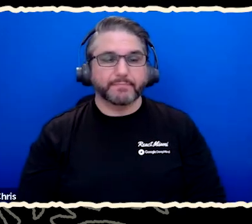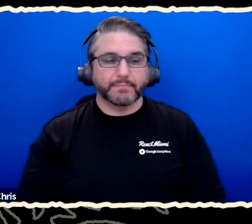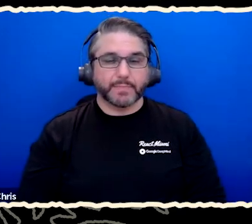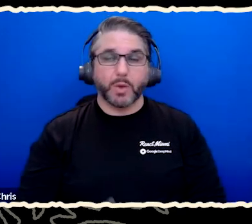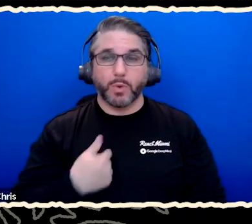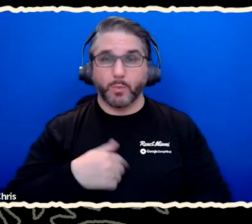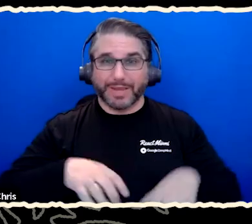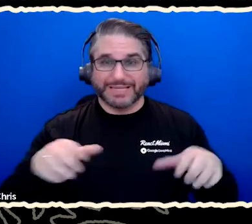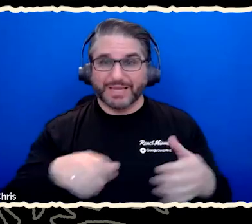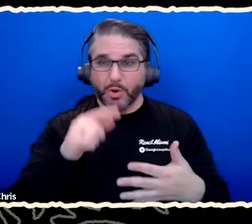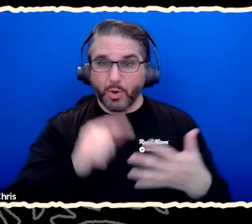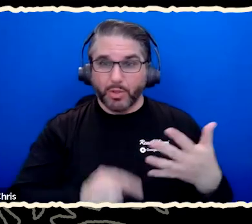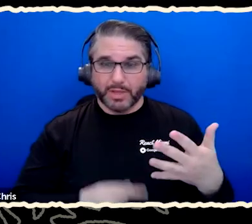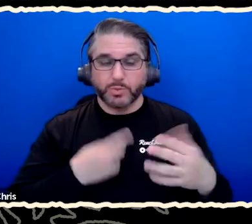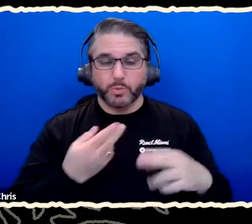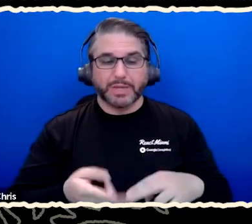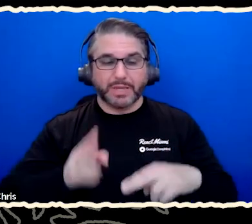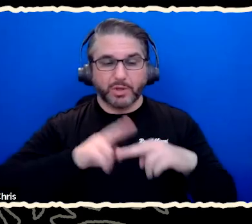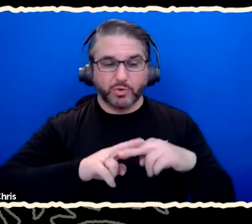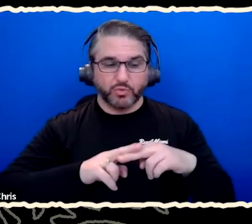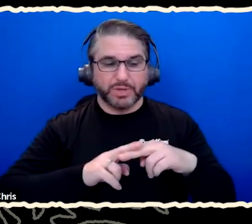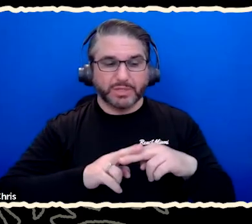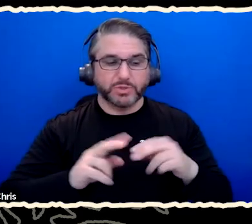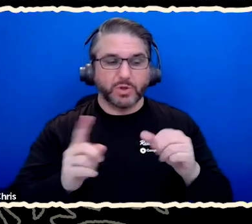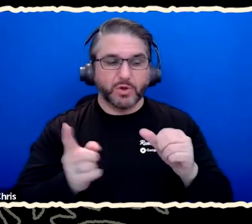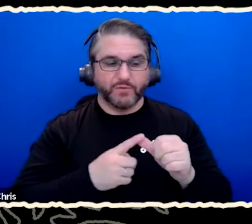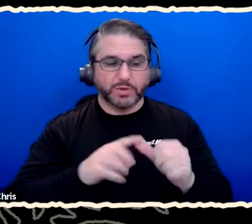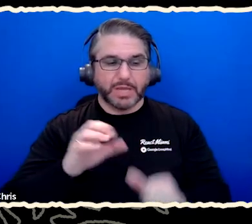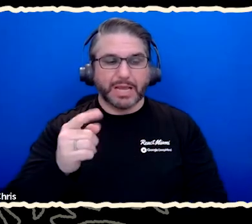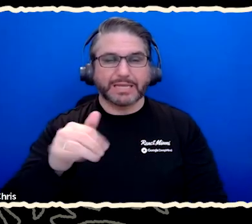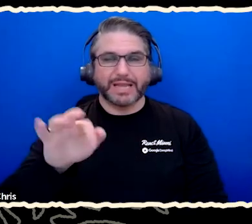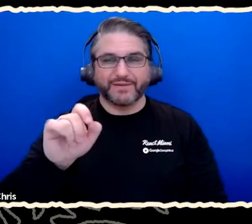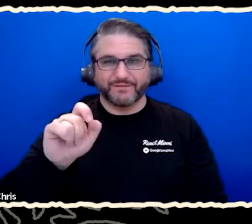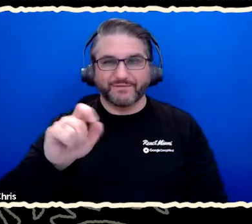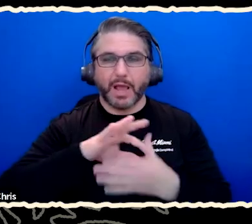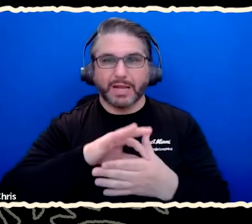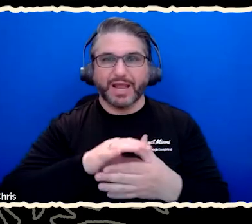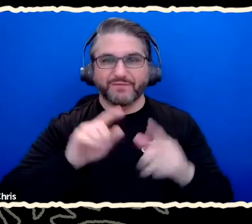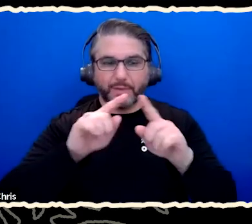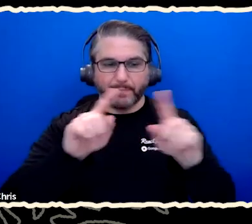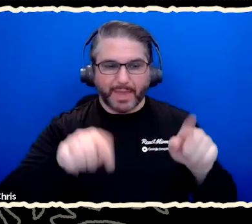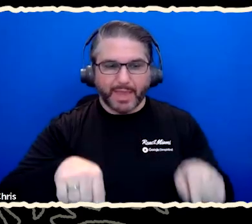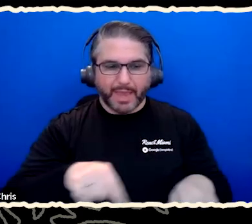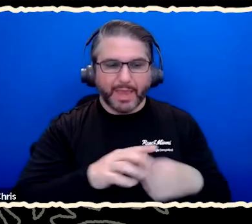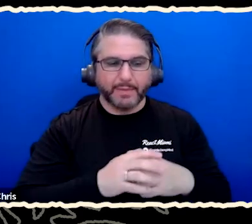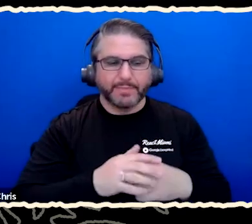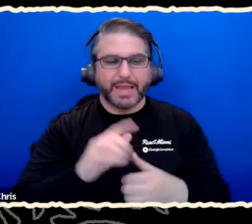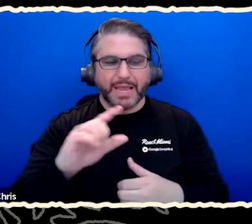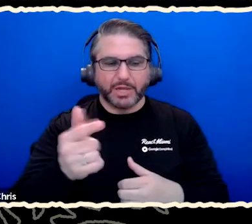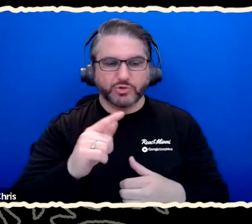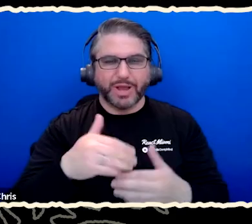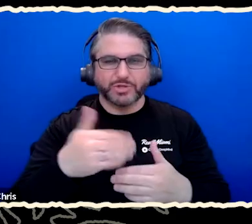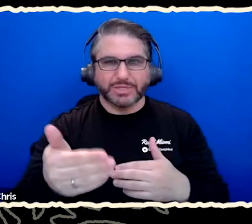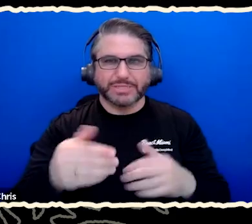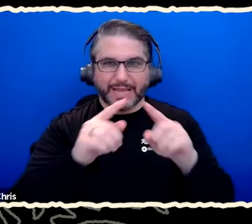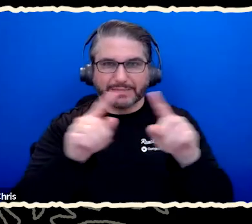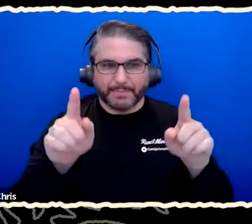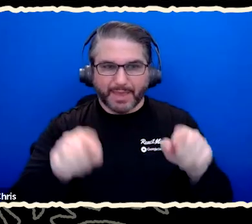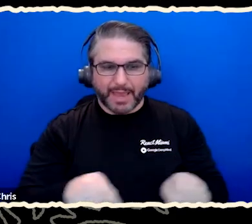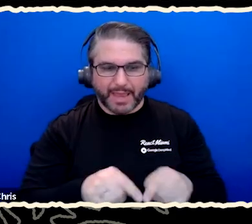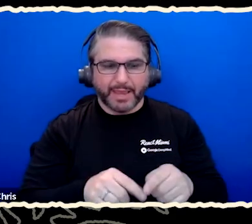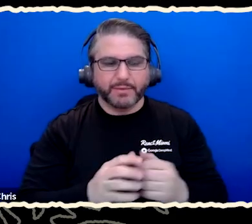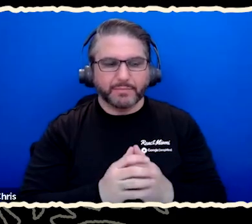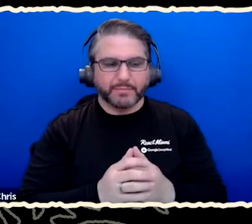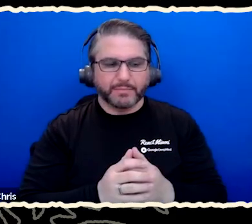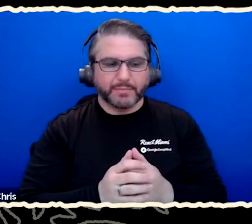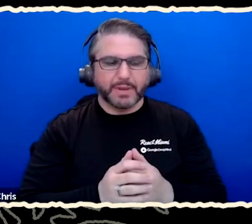increase the first contentful paint, the interactions next paint, and cumulative layout shifts, so we're improving the core web vitals as well, which will give us better